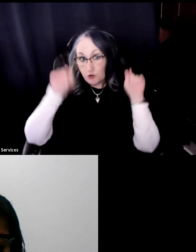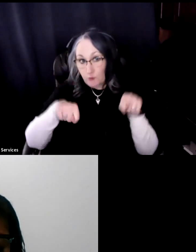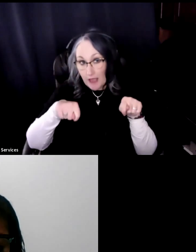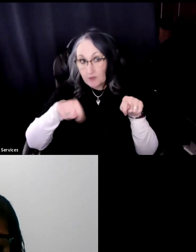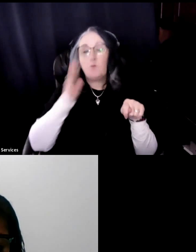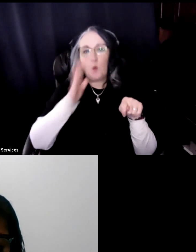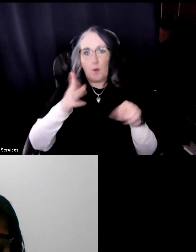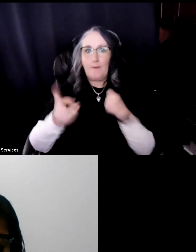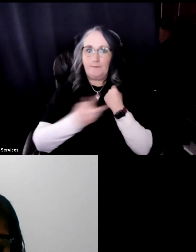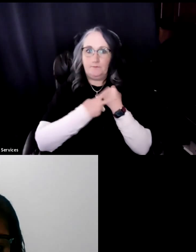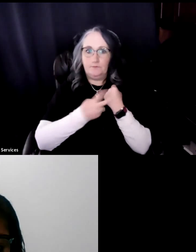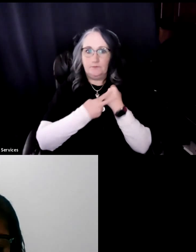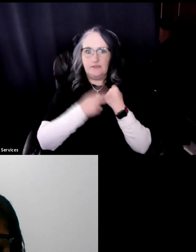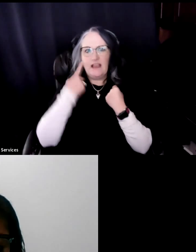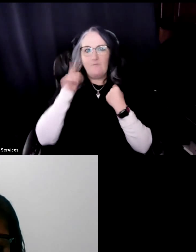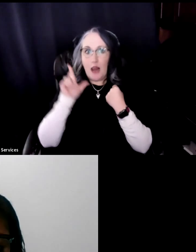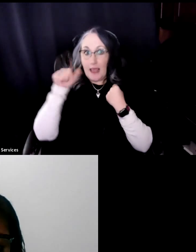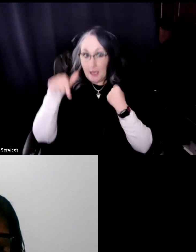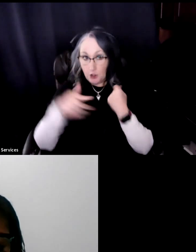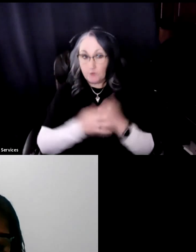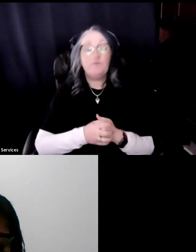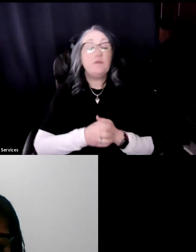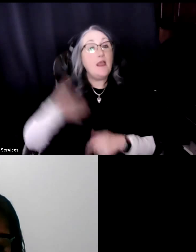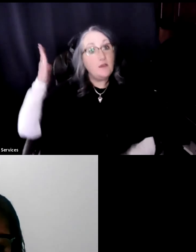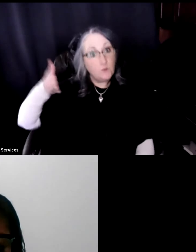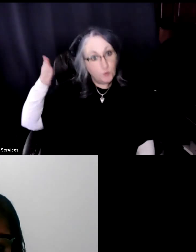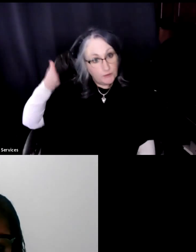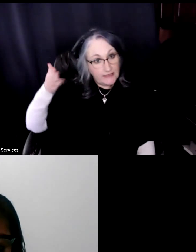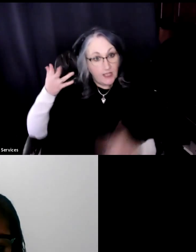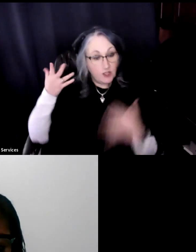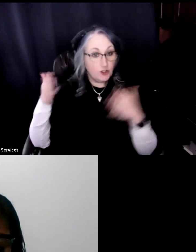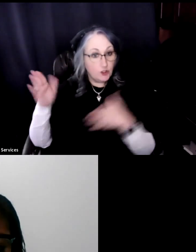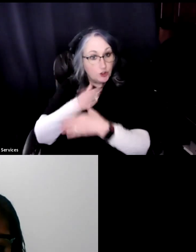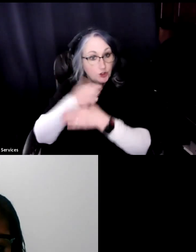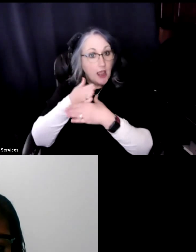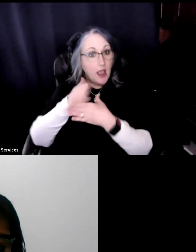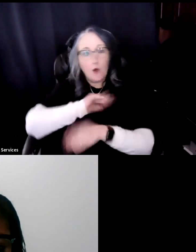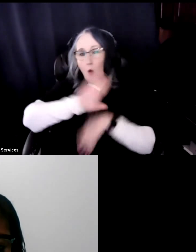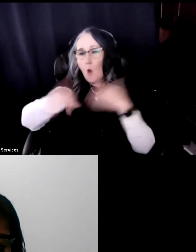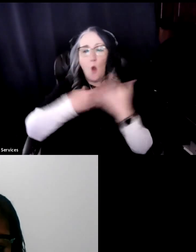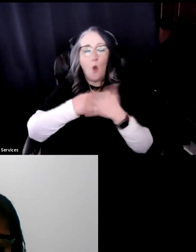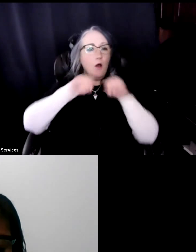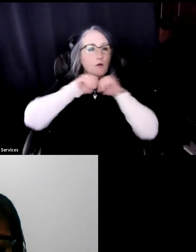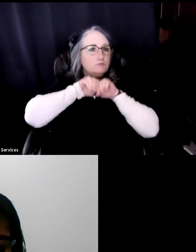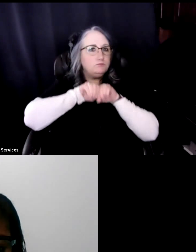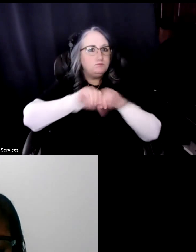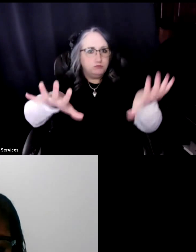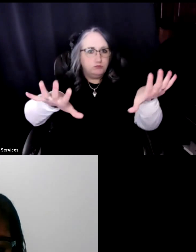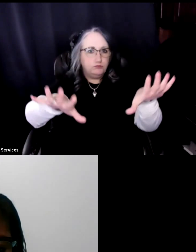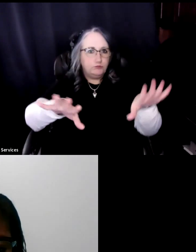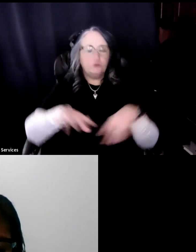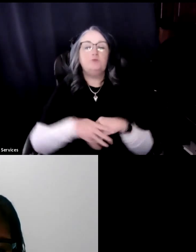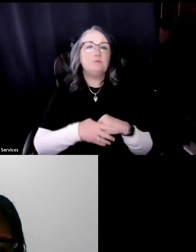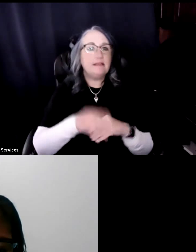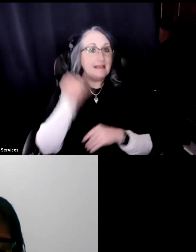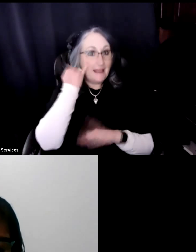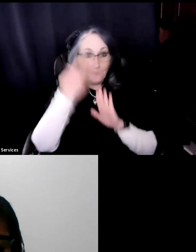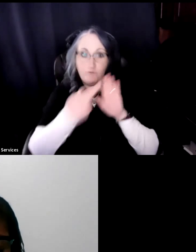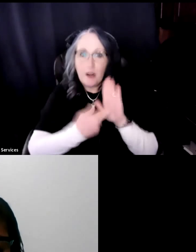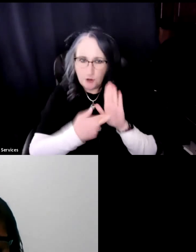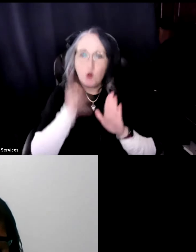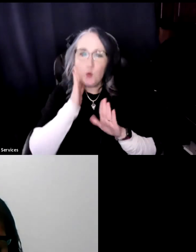later terms, and the presentation that is going to be shared, all of these things will be sent to everyone who has registered for this webinar, and feel